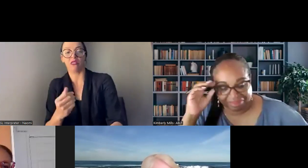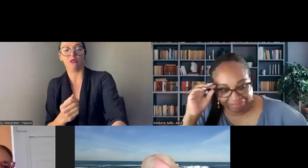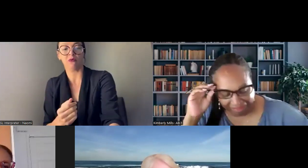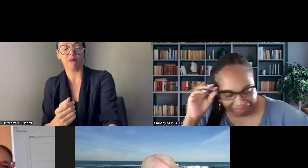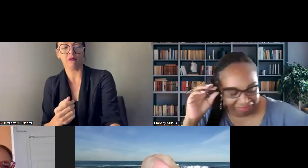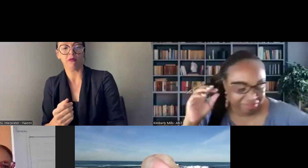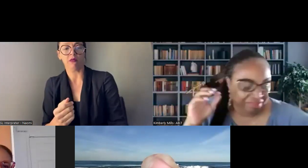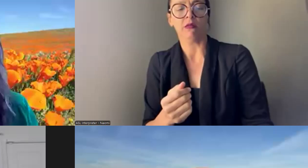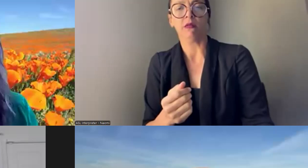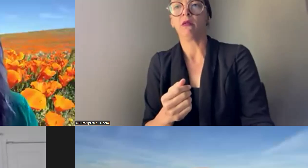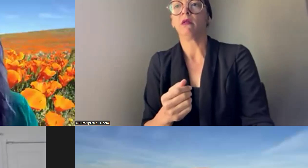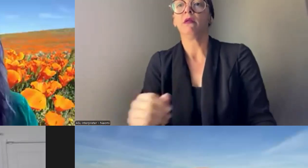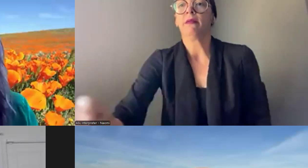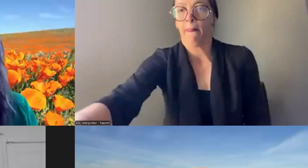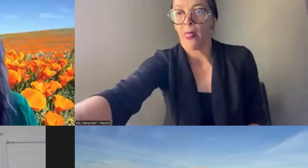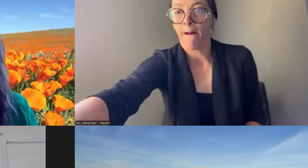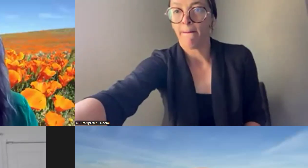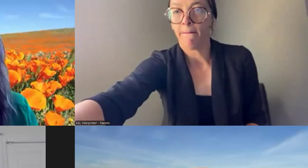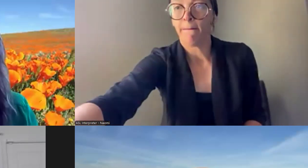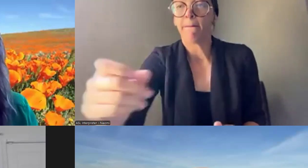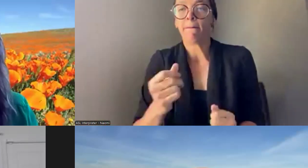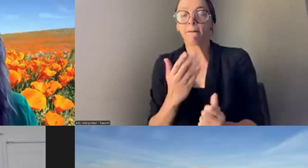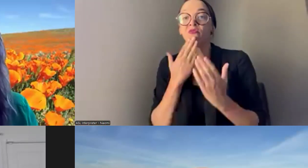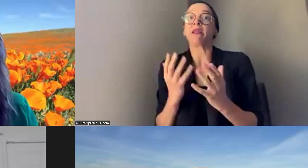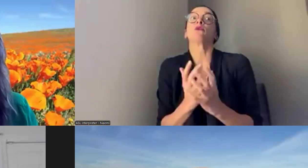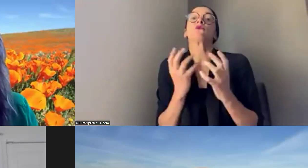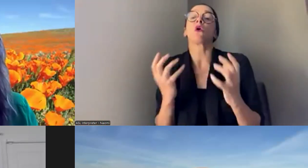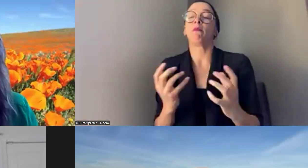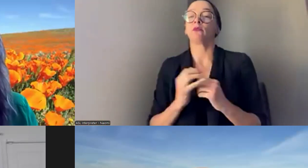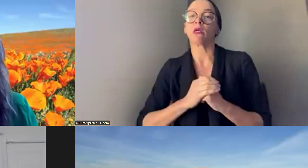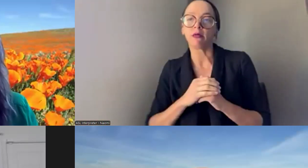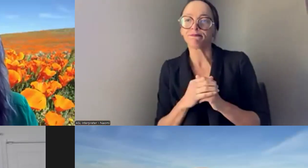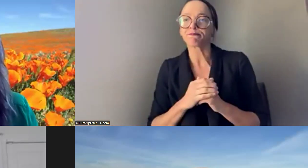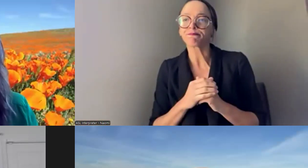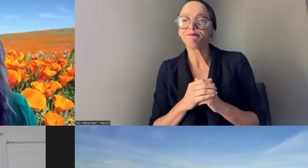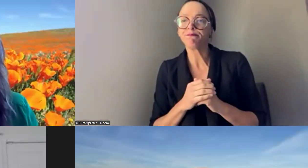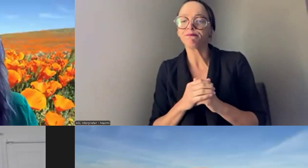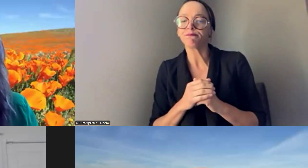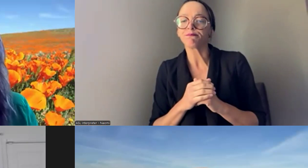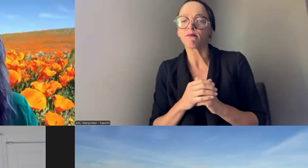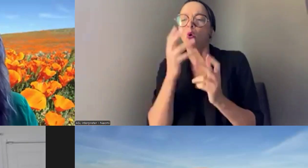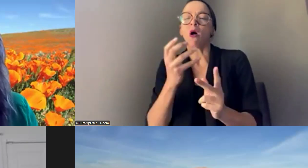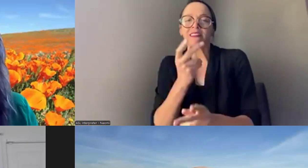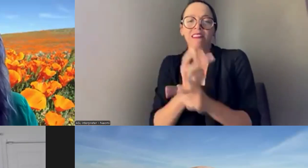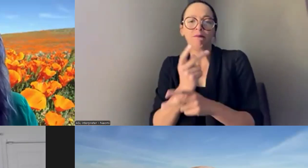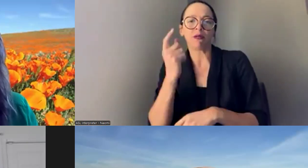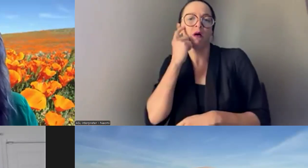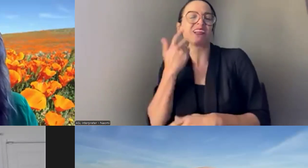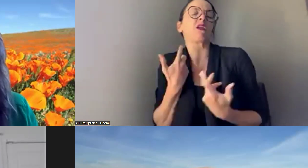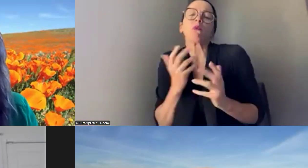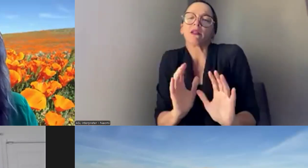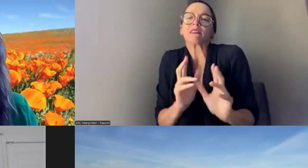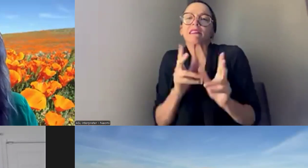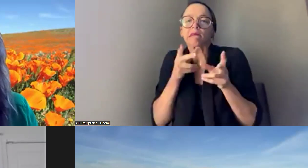into our subcommittee time, and this is all wonderful. We have three more, let's see, Andrea, Kathleen, and